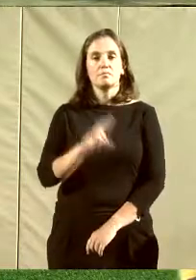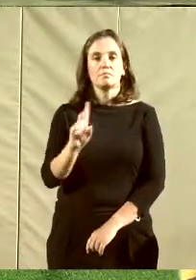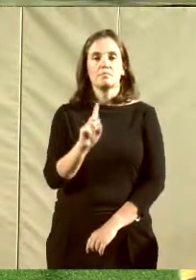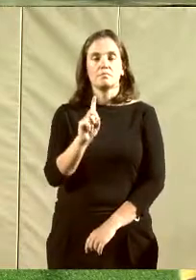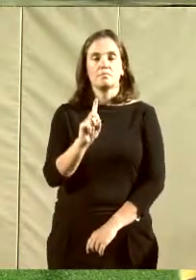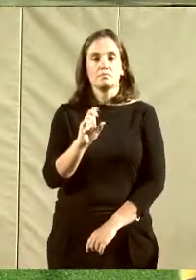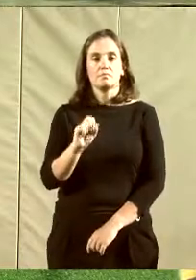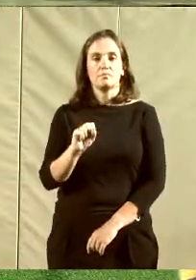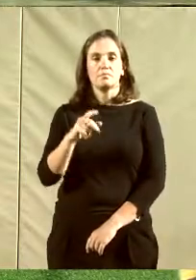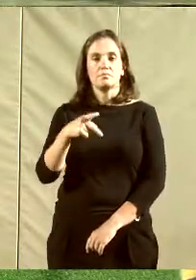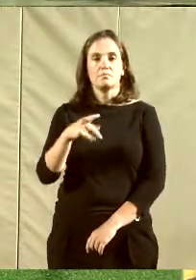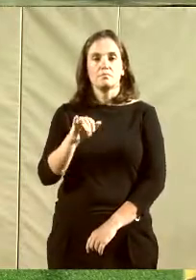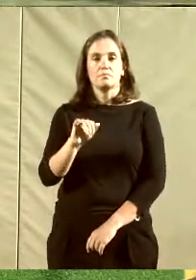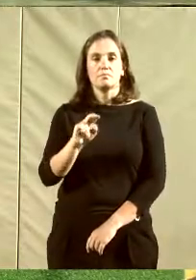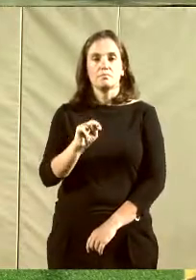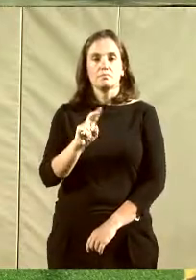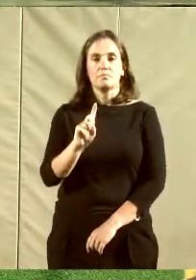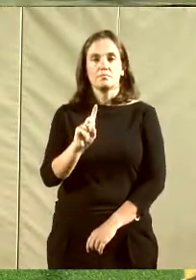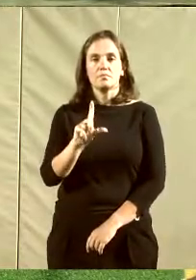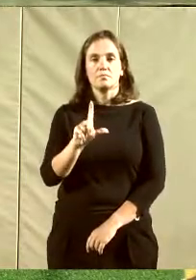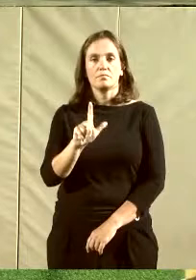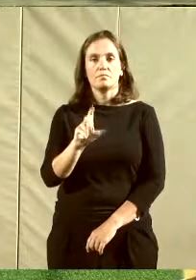David Robert Spindler.